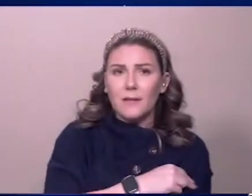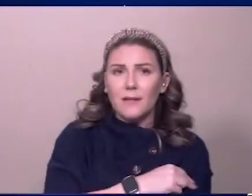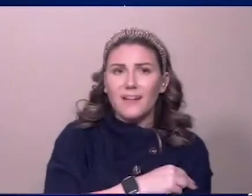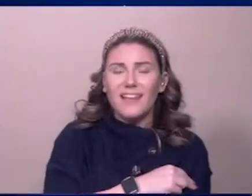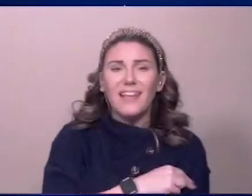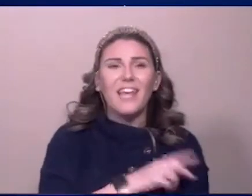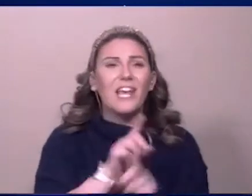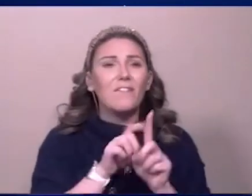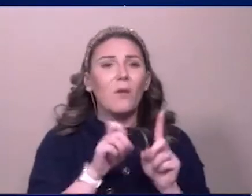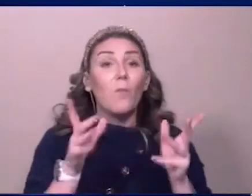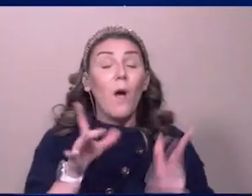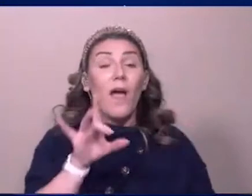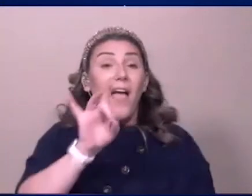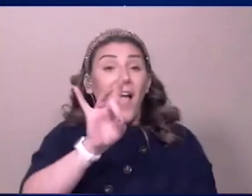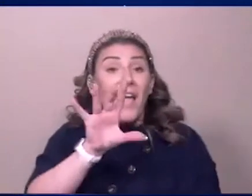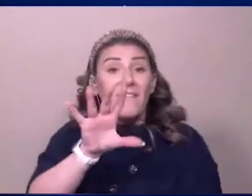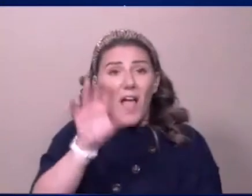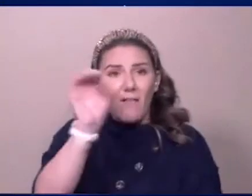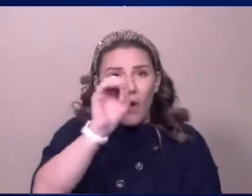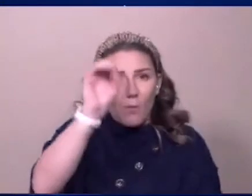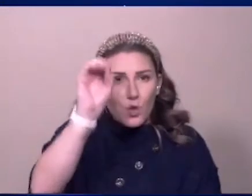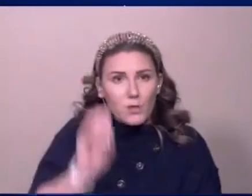85%.